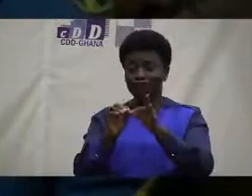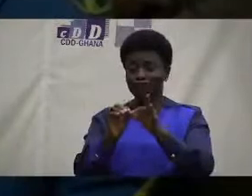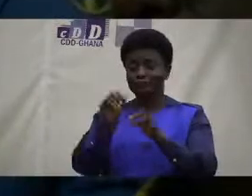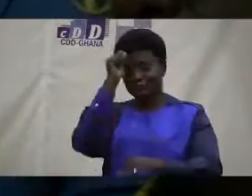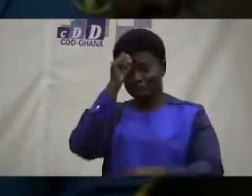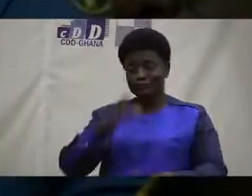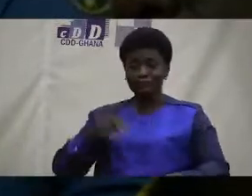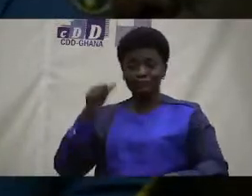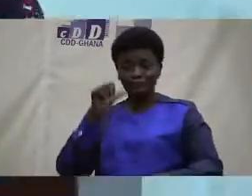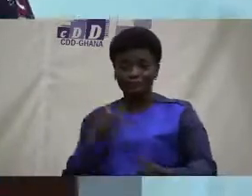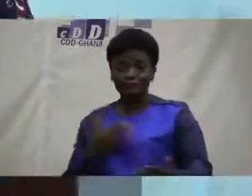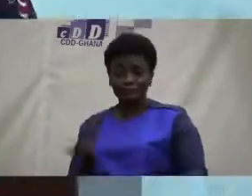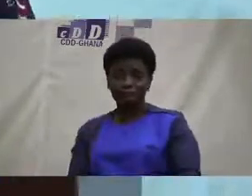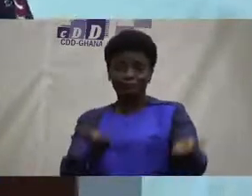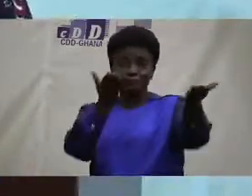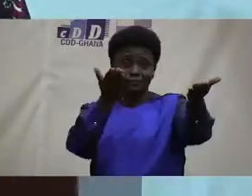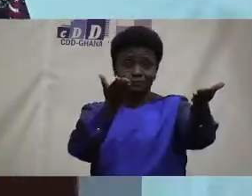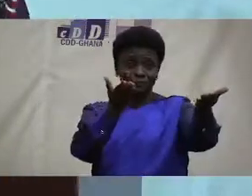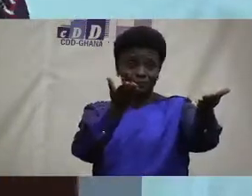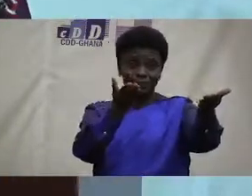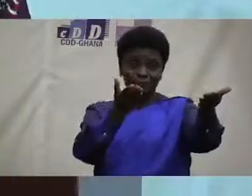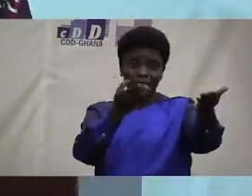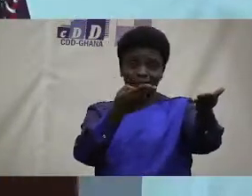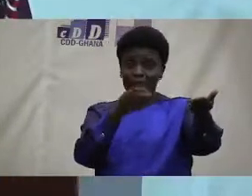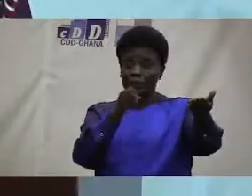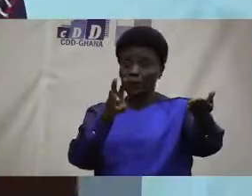I present to you Hewale Sounds.